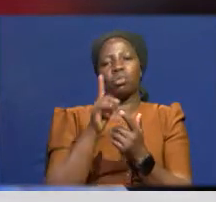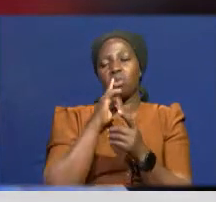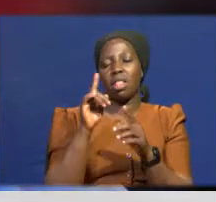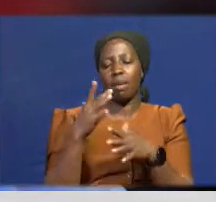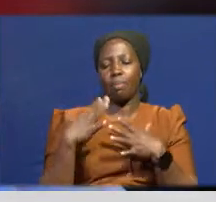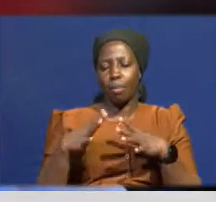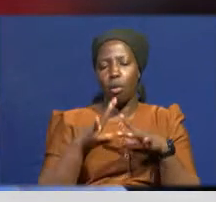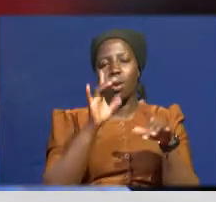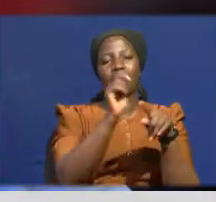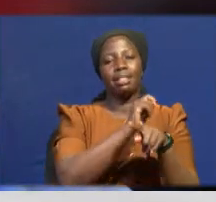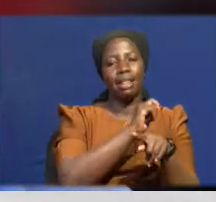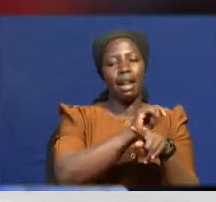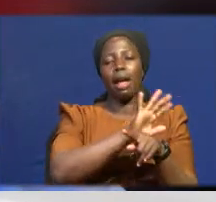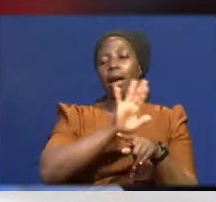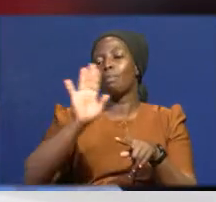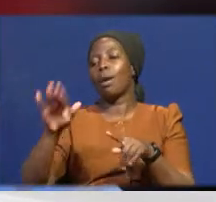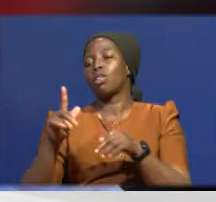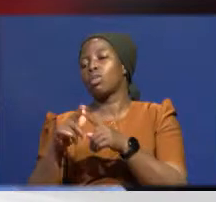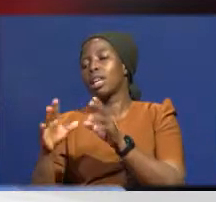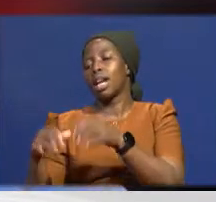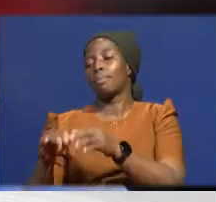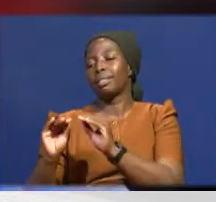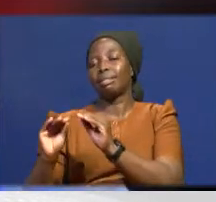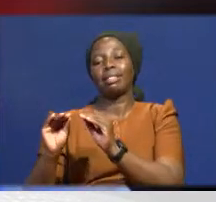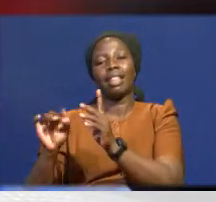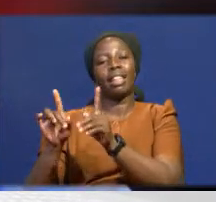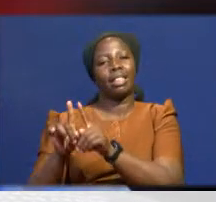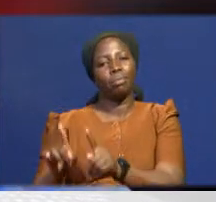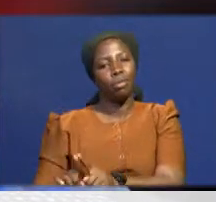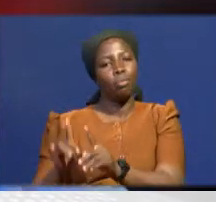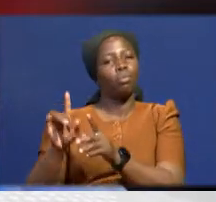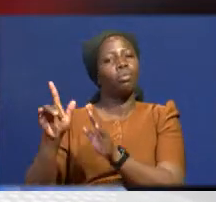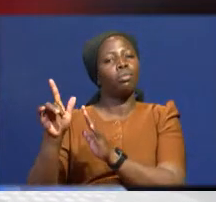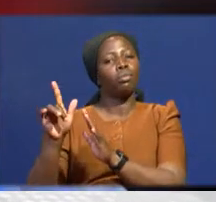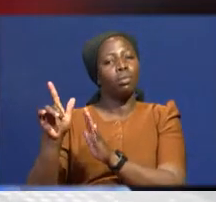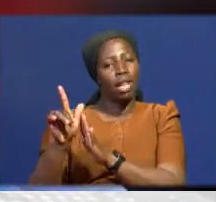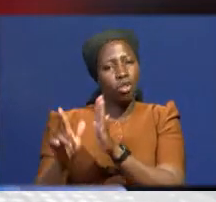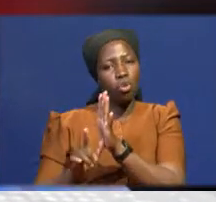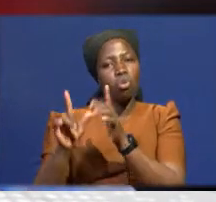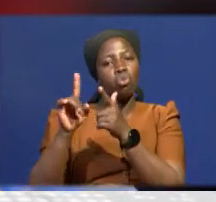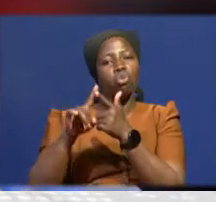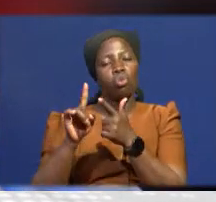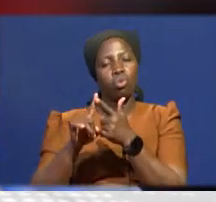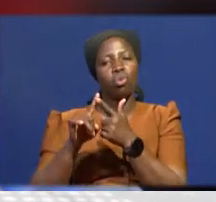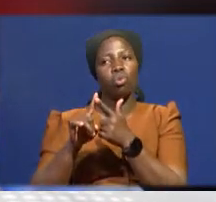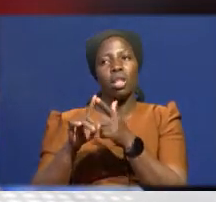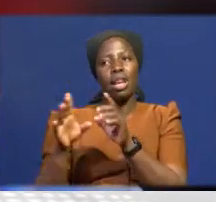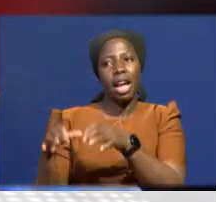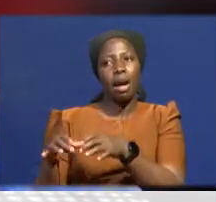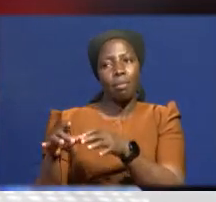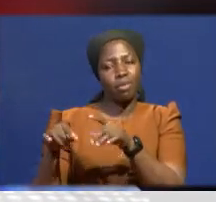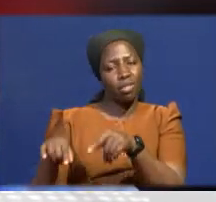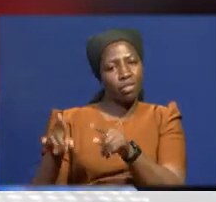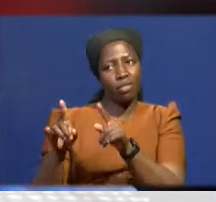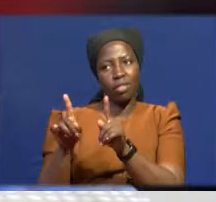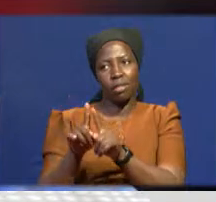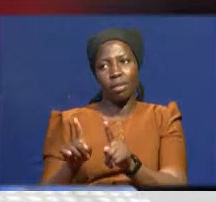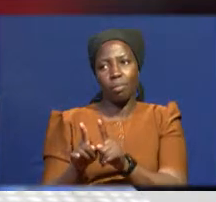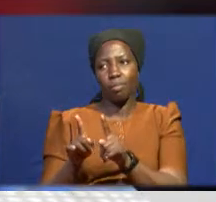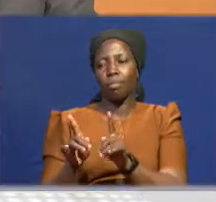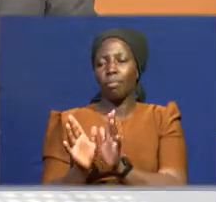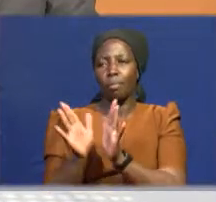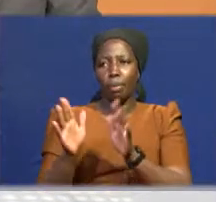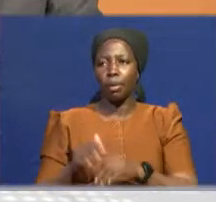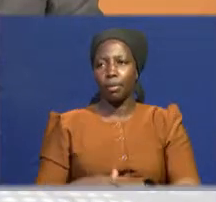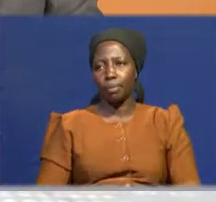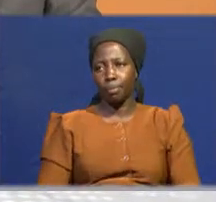back to their clubs and now instill the same standards to the clubs in their club events and international events. Wow.